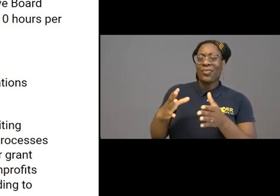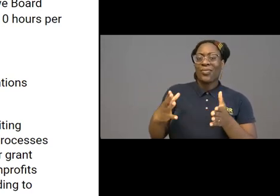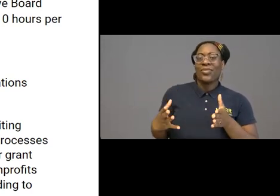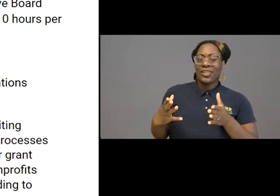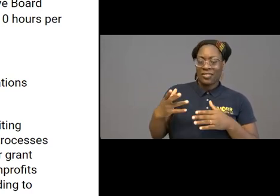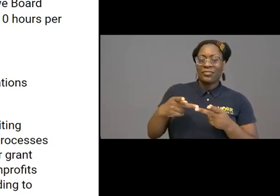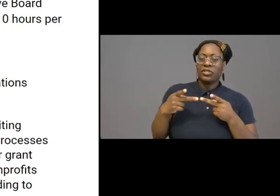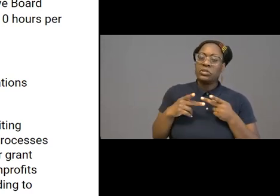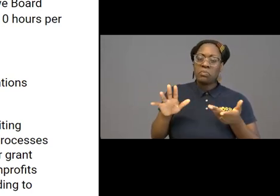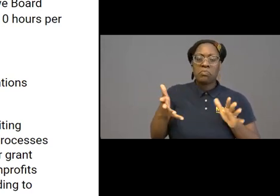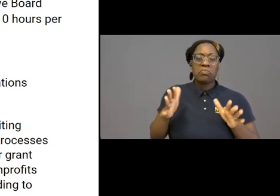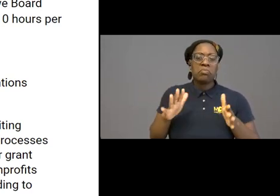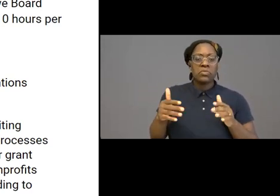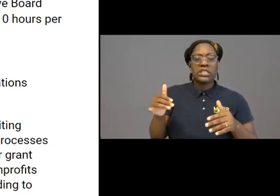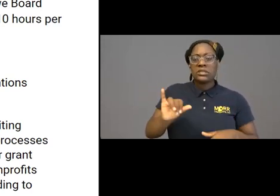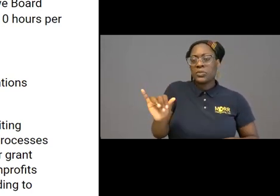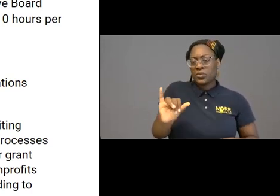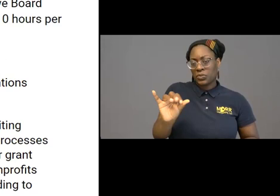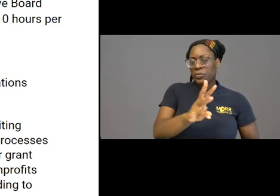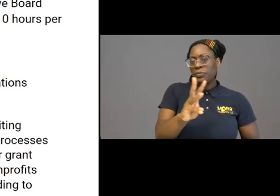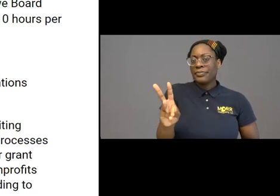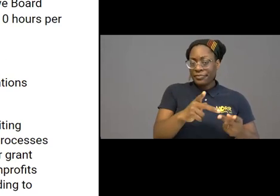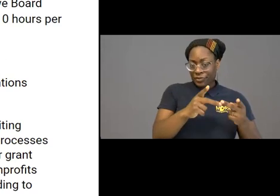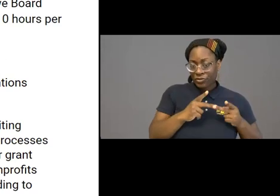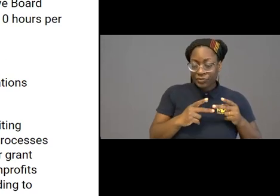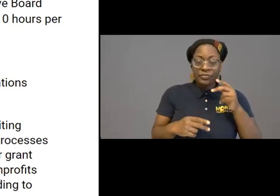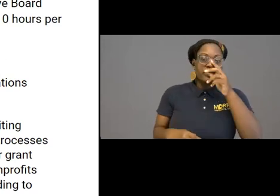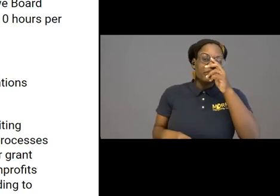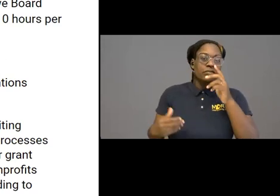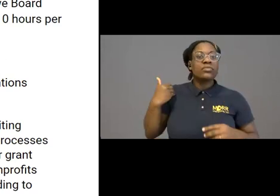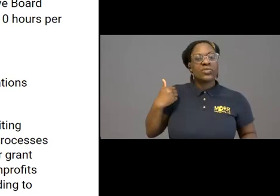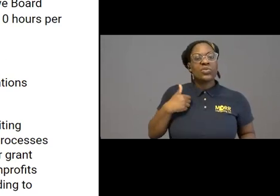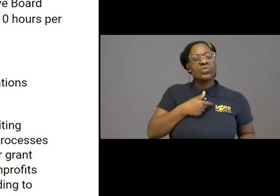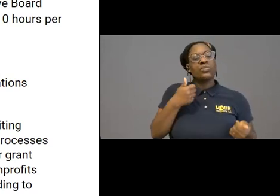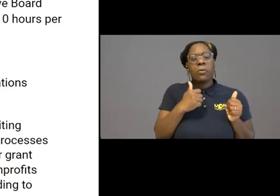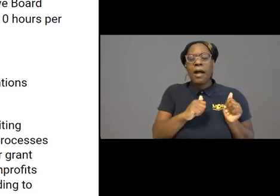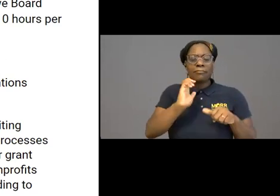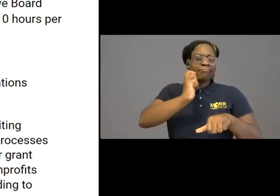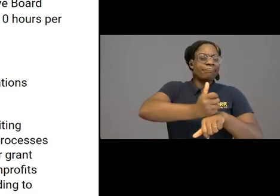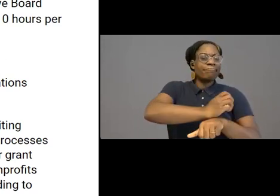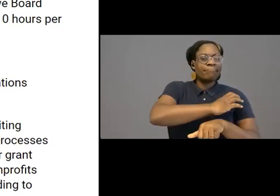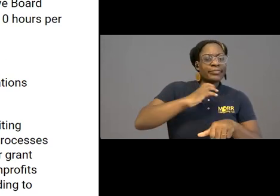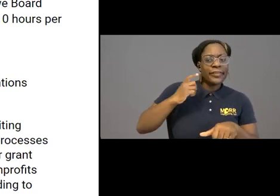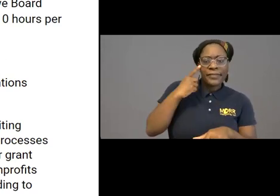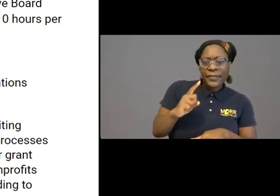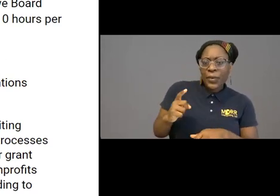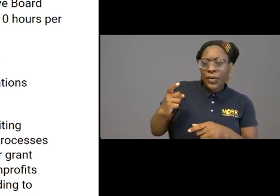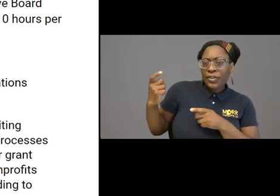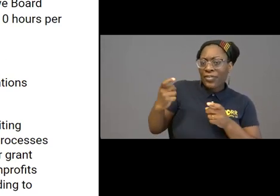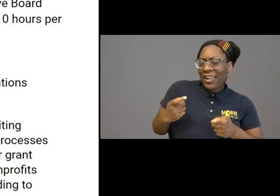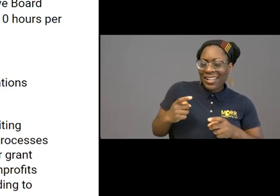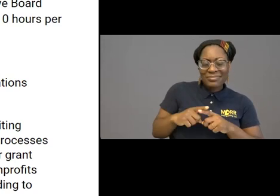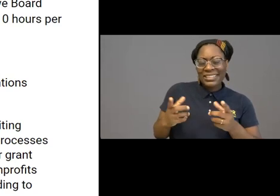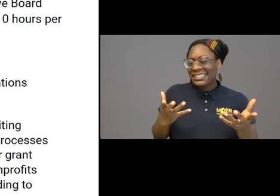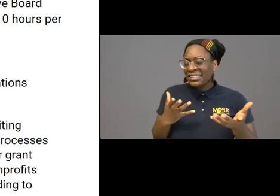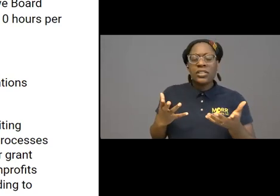committee do this work, but we're really looking for someone who has some experience, some expertise in grants.